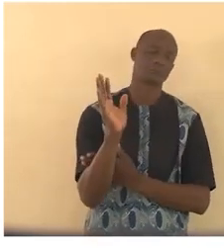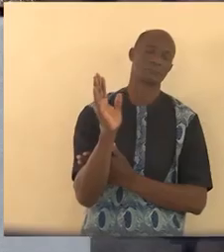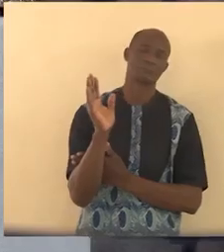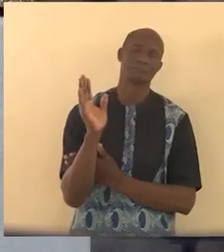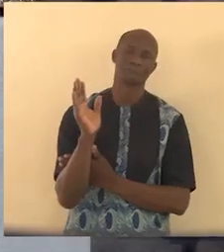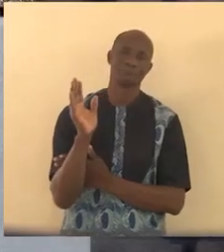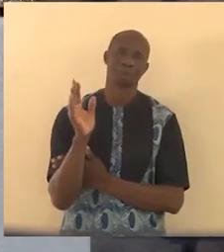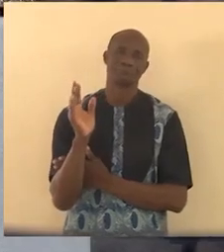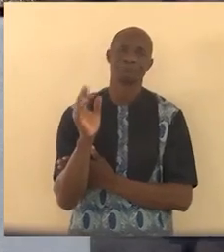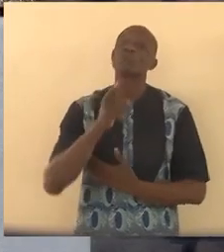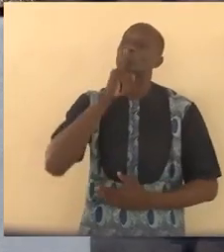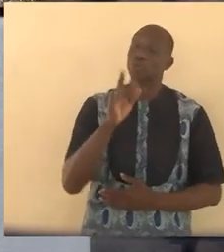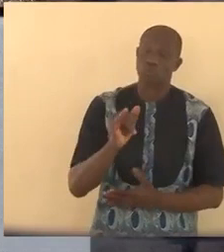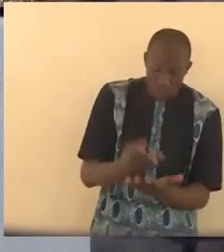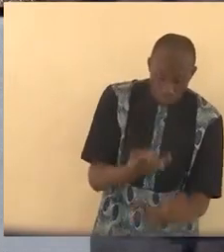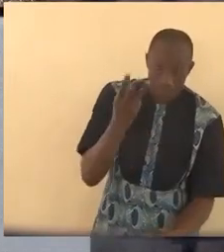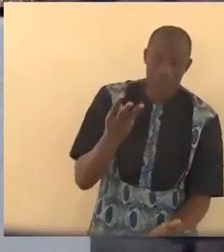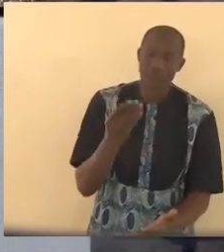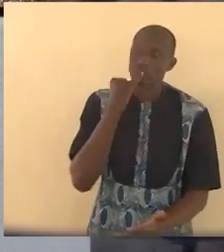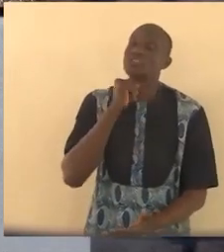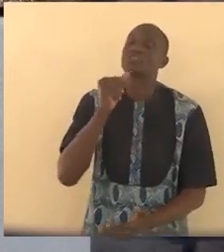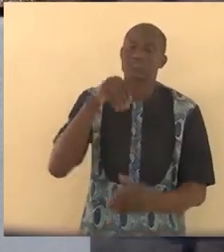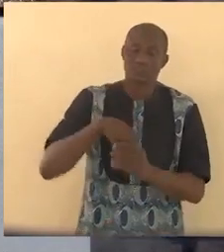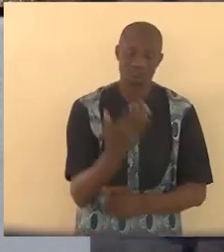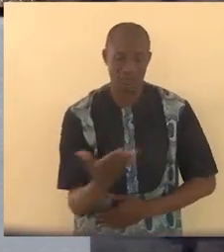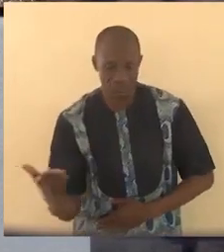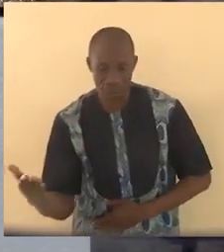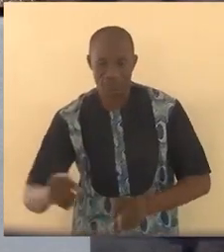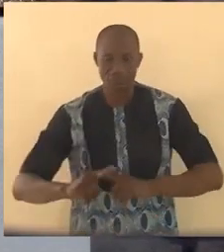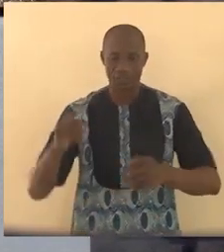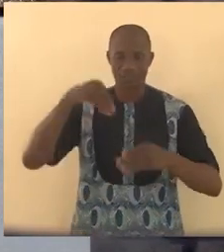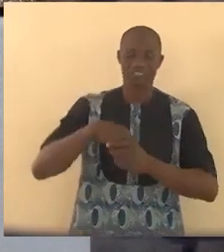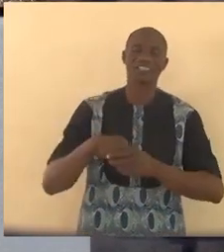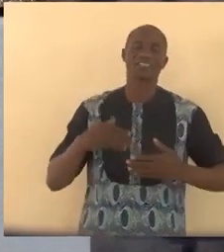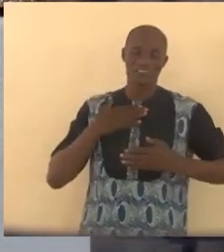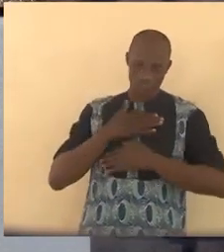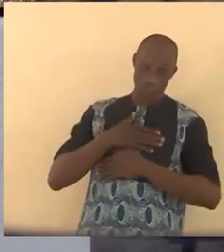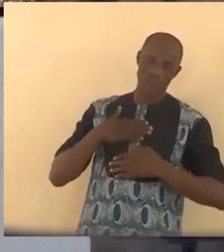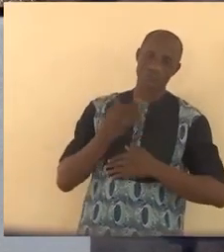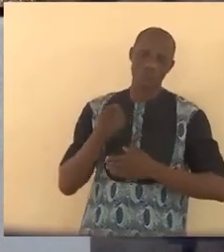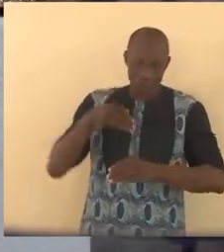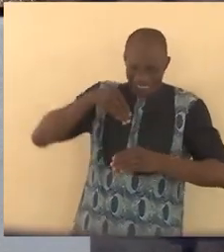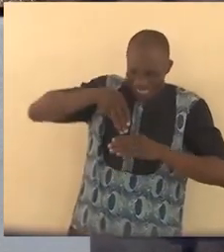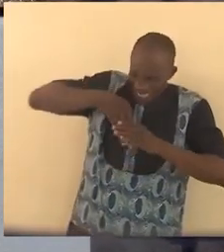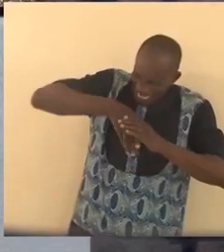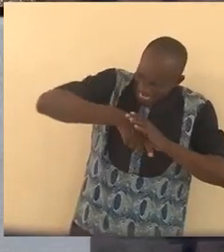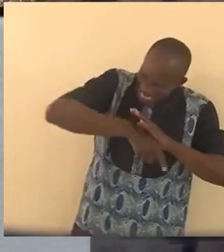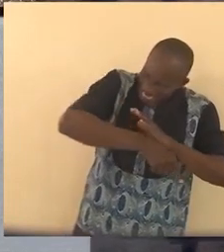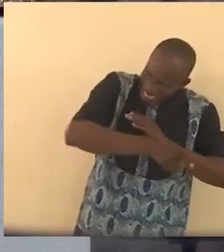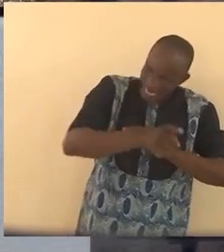God. Real wealth is not in possessions, but in enjoyment of interior